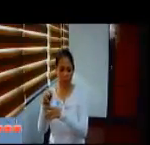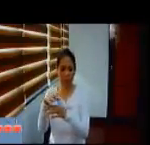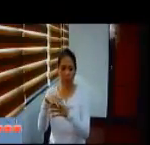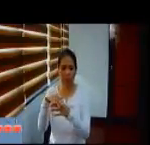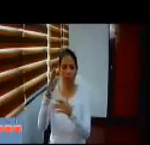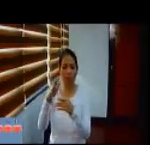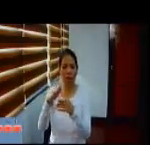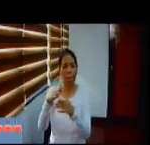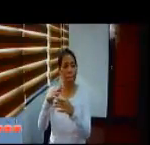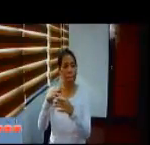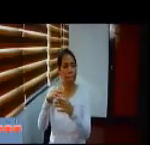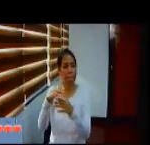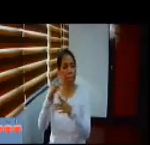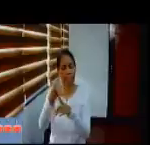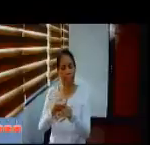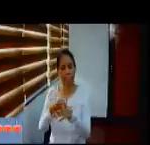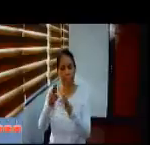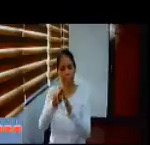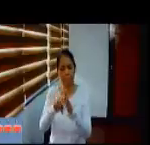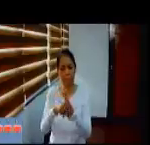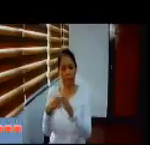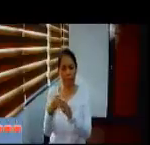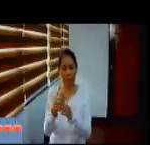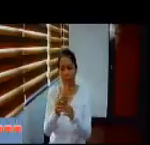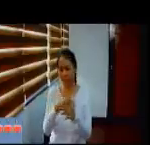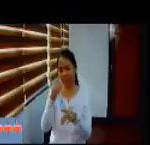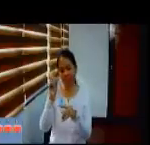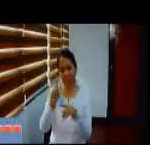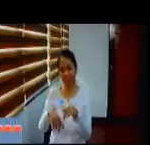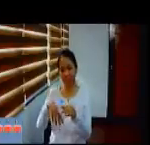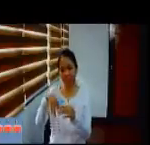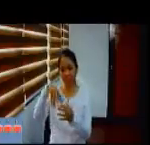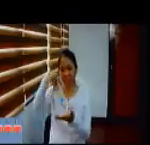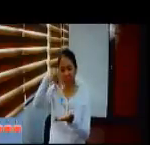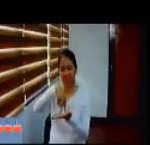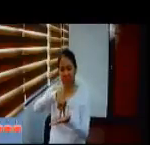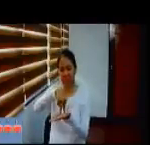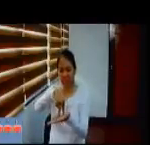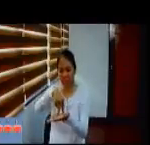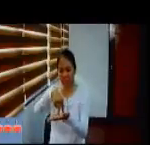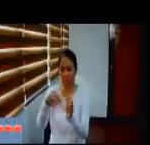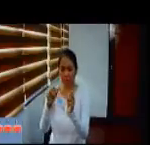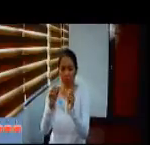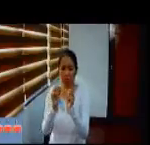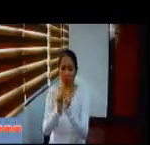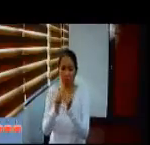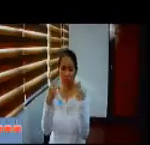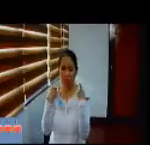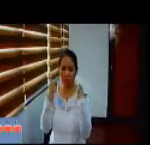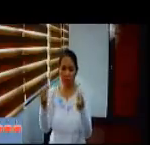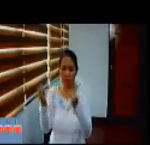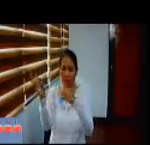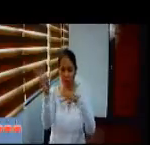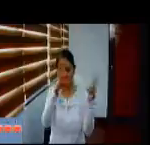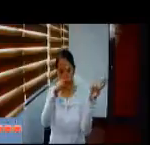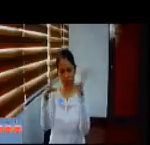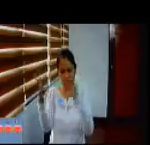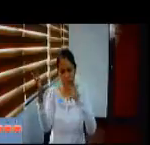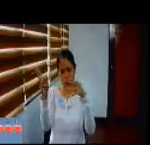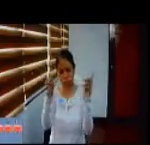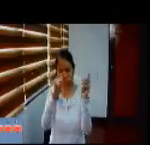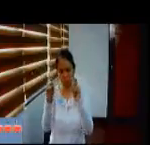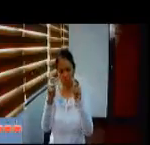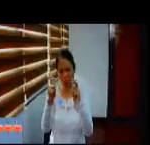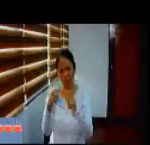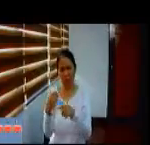even us people would not actually remain standing with those velocities. So we are now experiencing these wind velocities